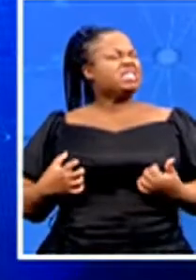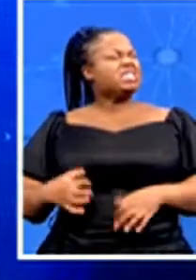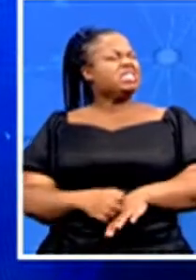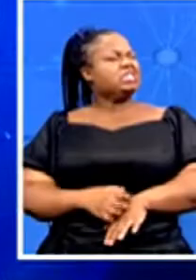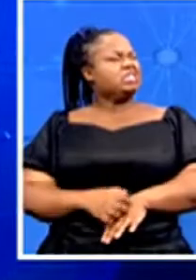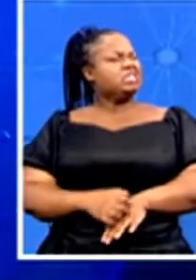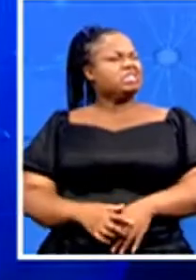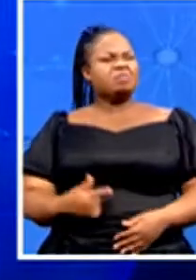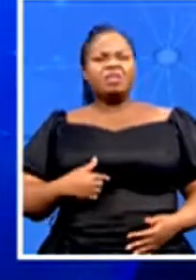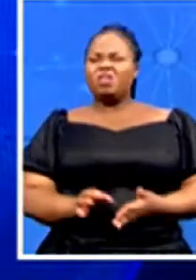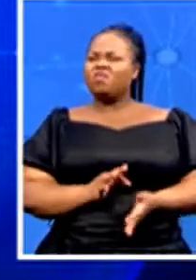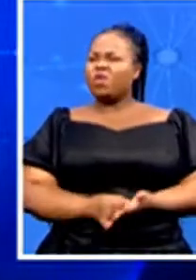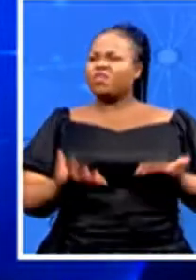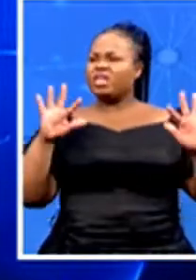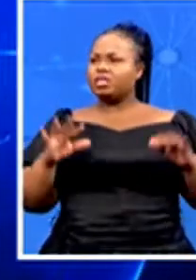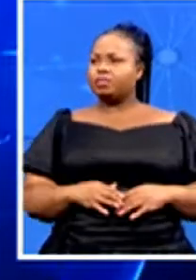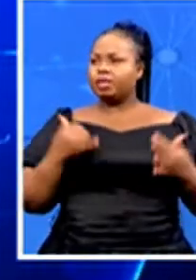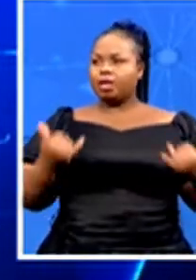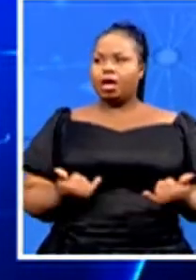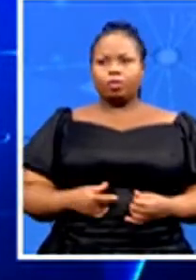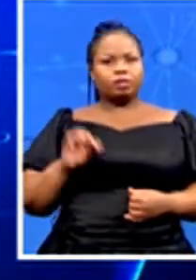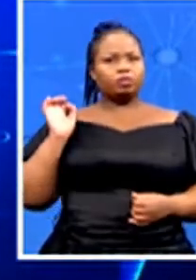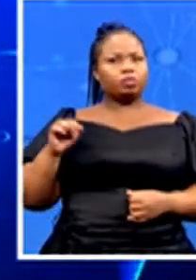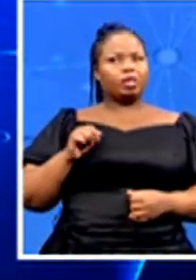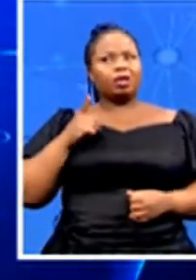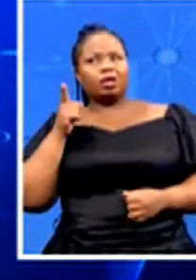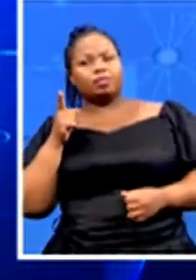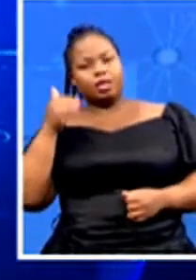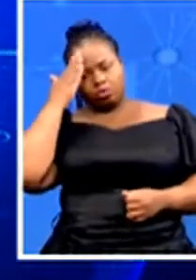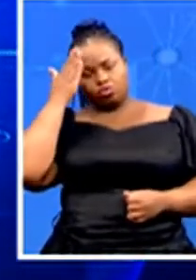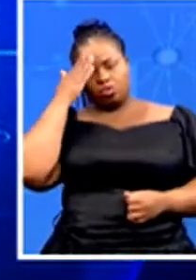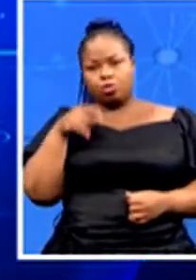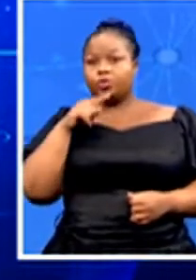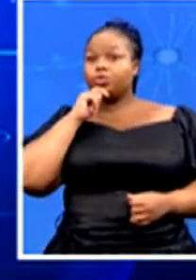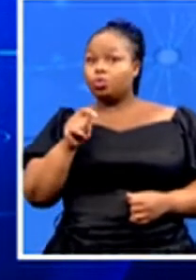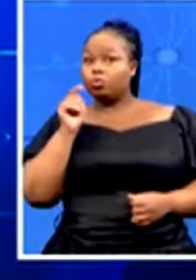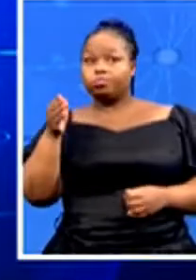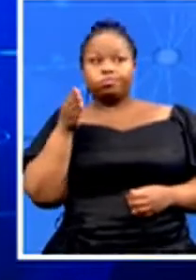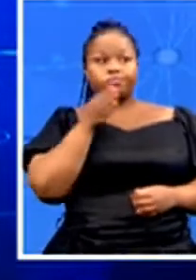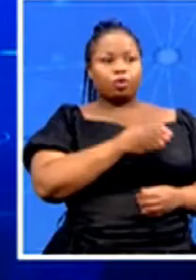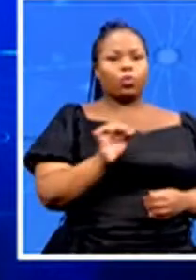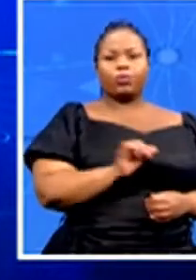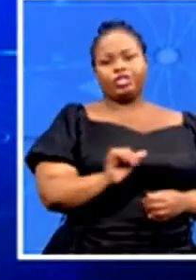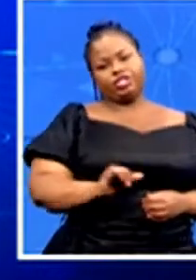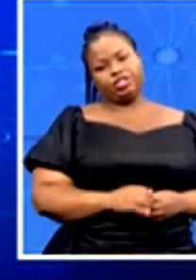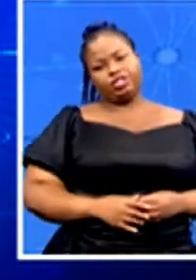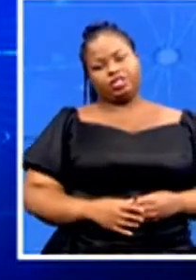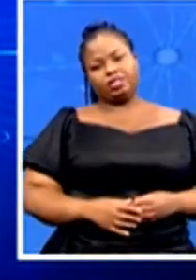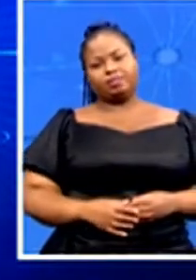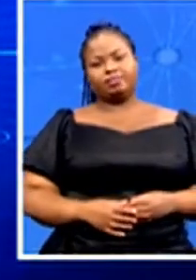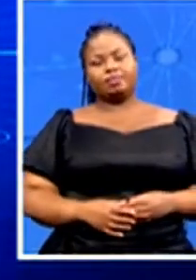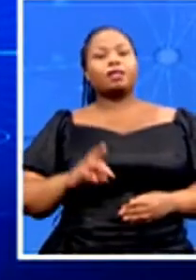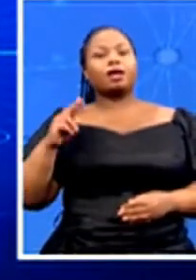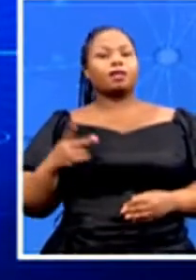wrong doors. I want to know which door I should look at. The other critical thing, I find it funny sometimes